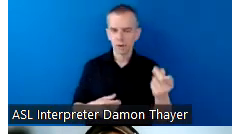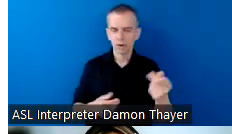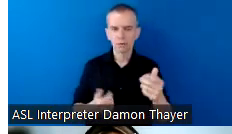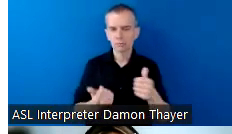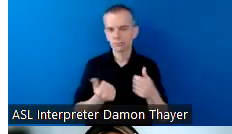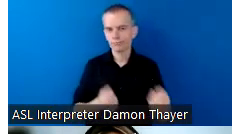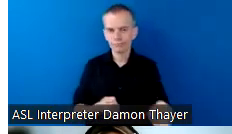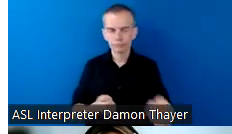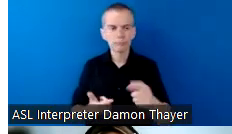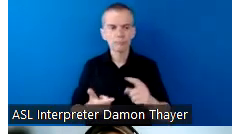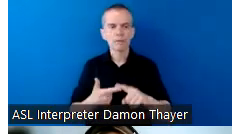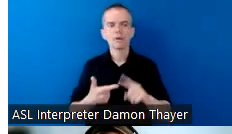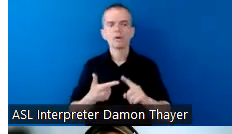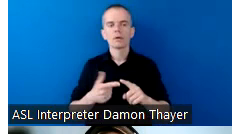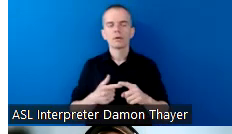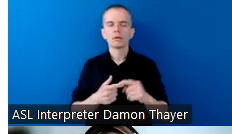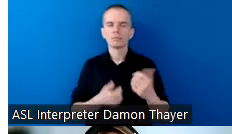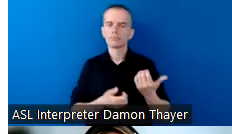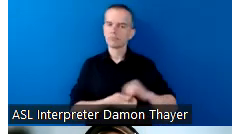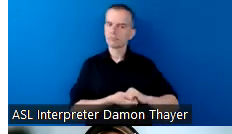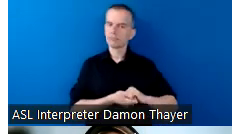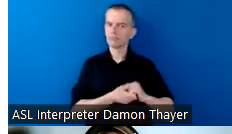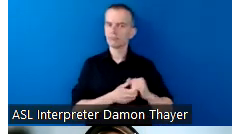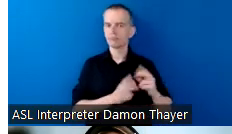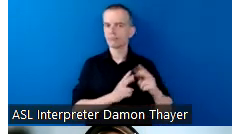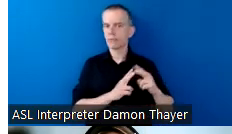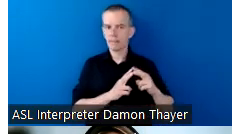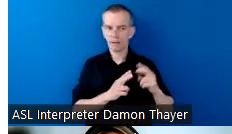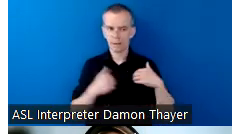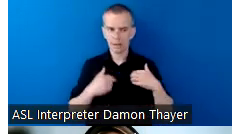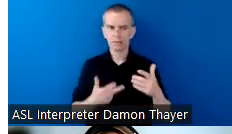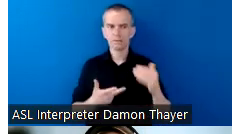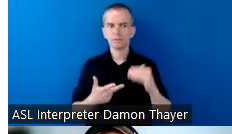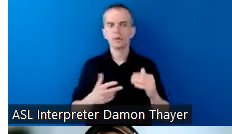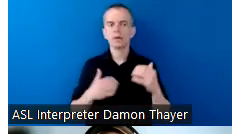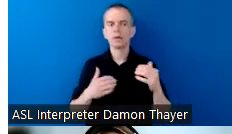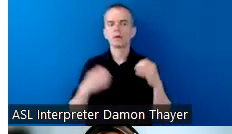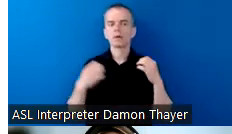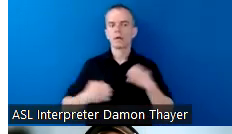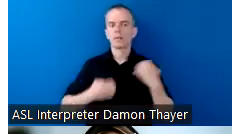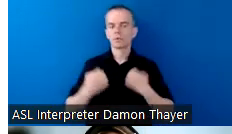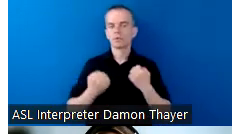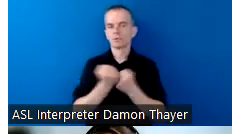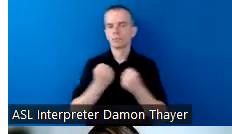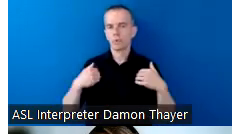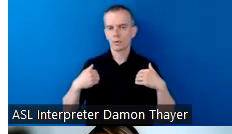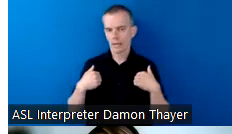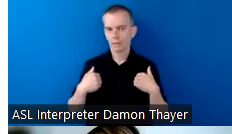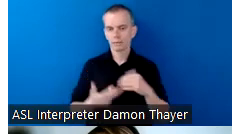support animals. So all of these animals are designated under the term assistance animals in the Fair Housing Act.